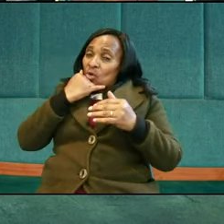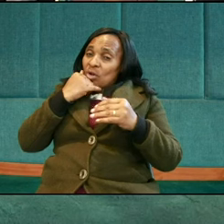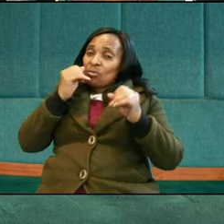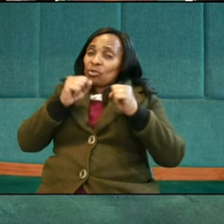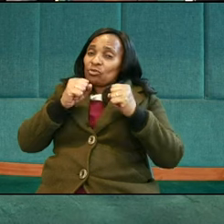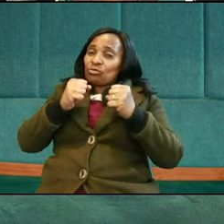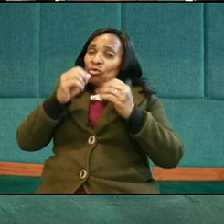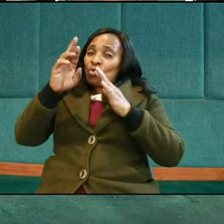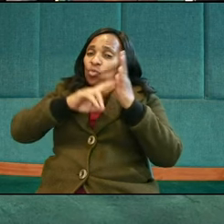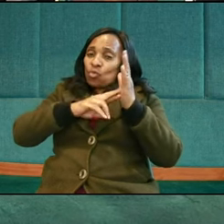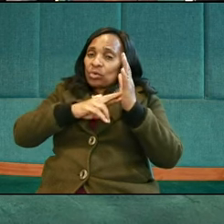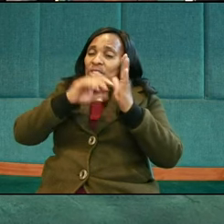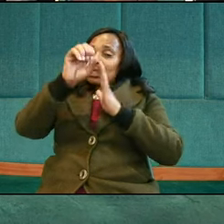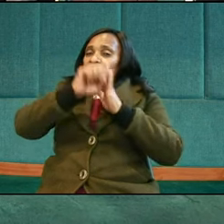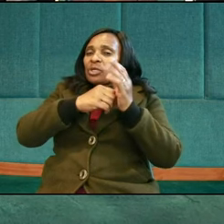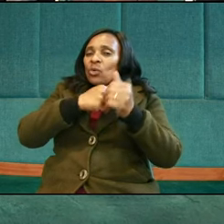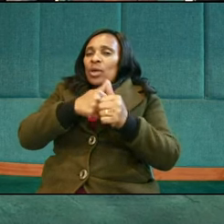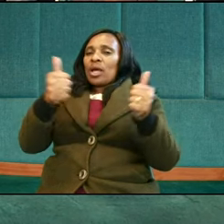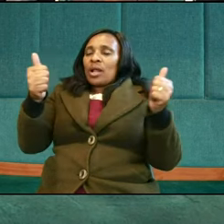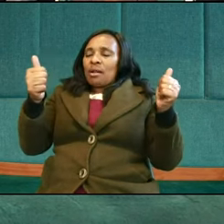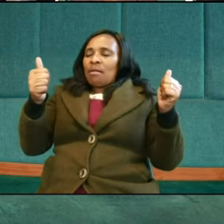his subjects very well.